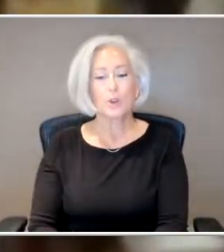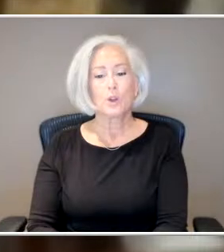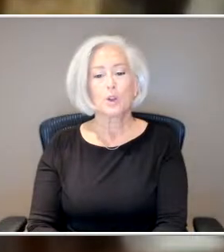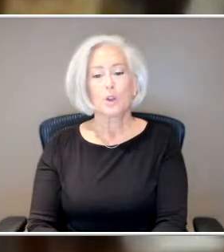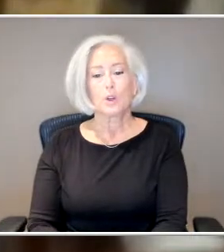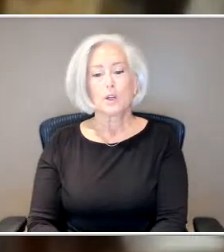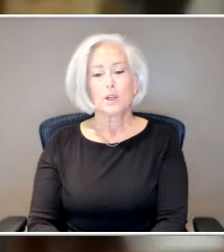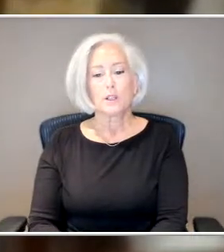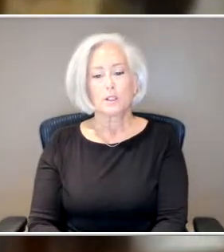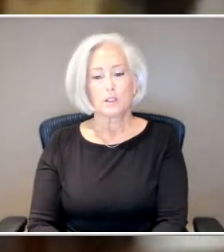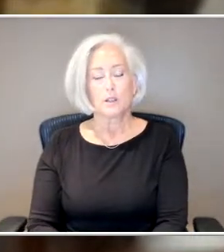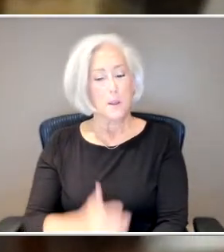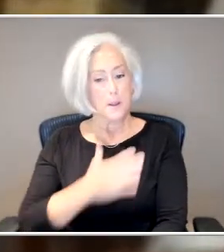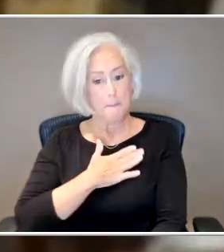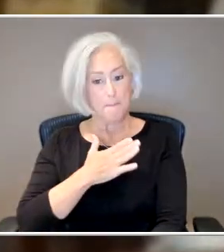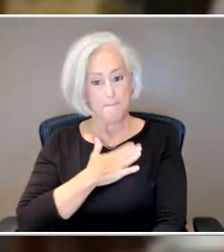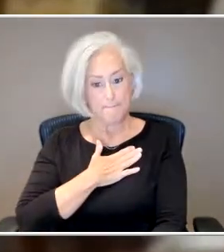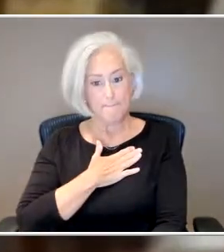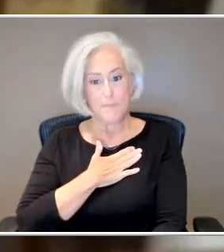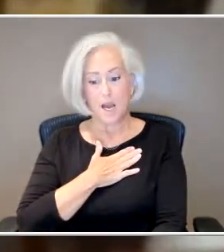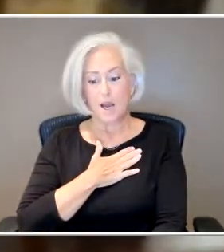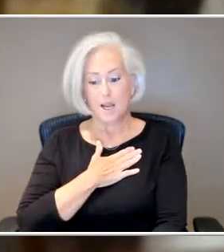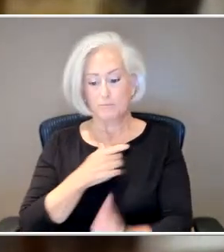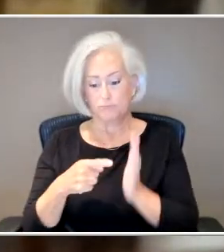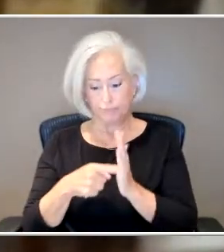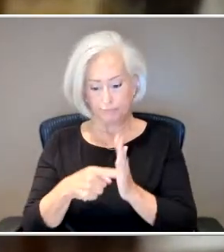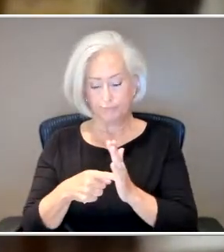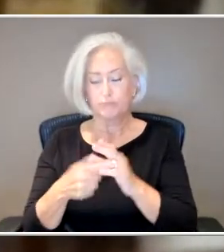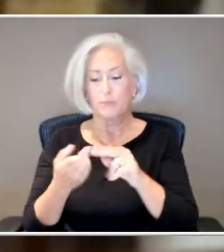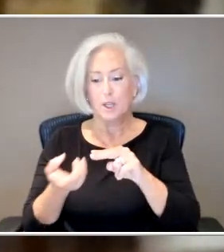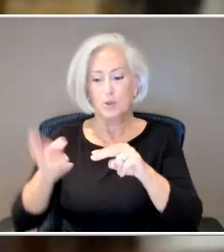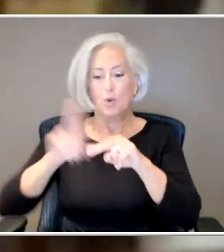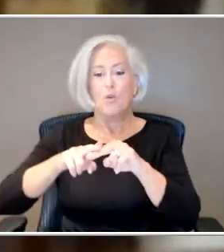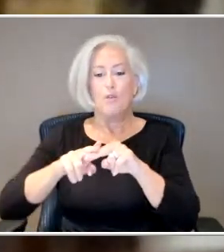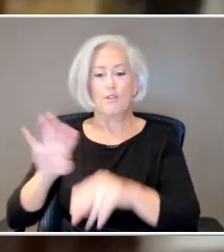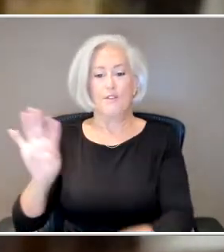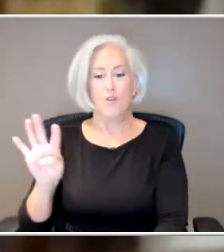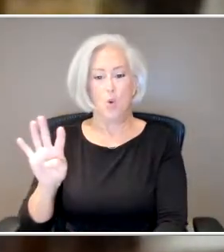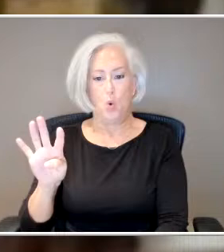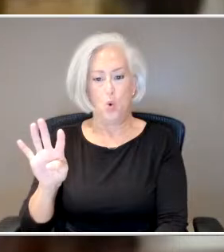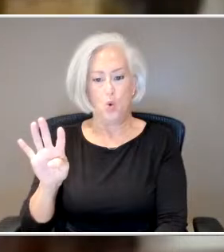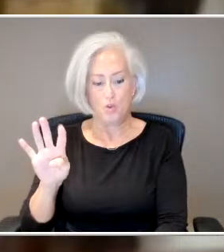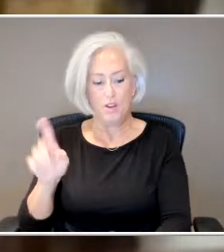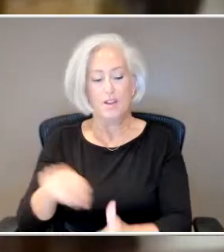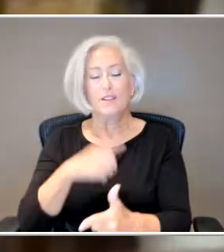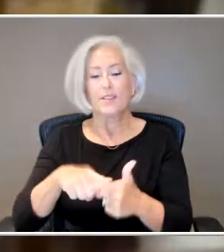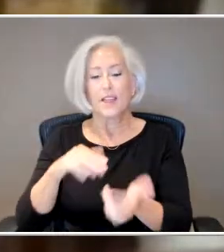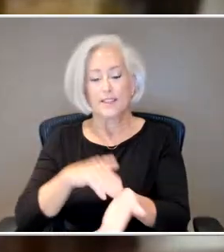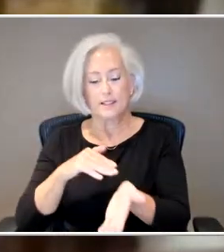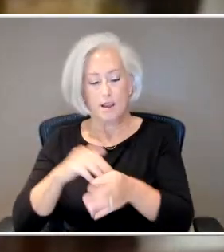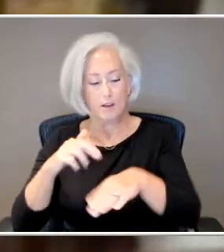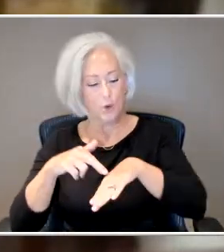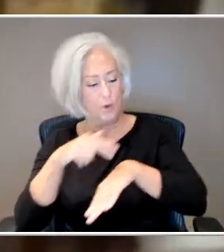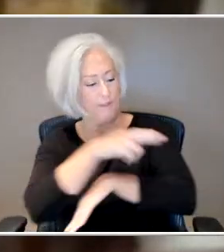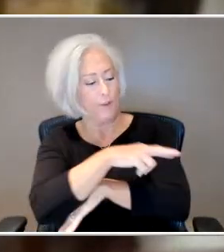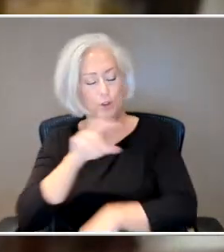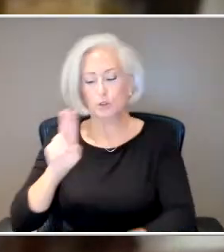And mine ultimately popped over 4 as well. And that drew the attention and got me a referral to a